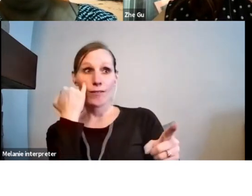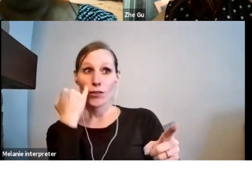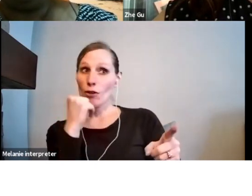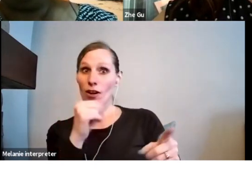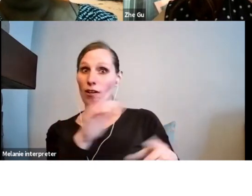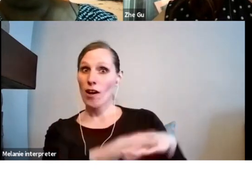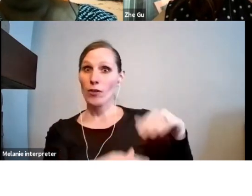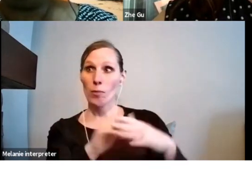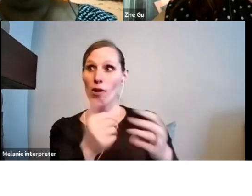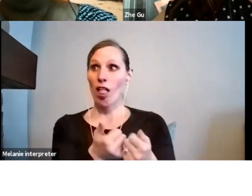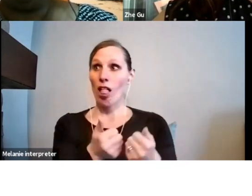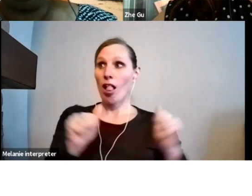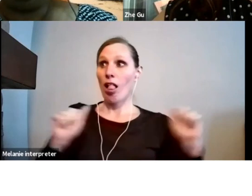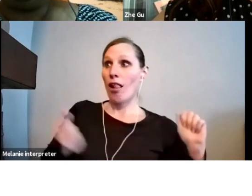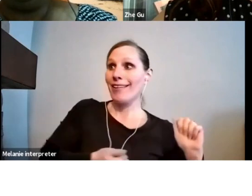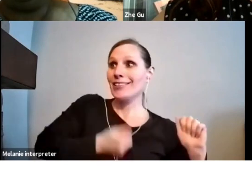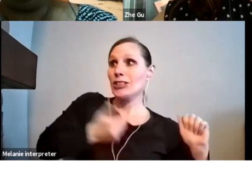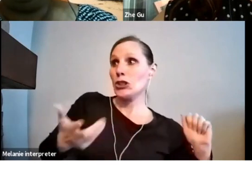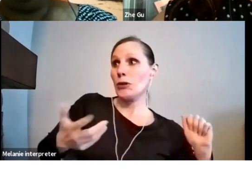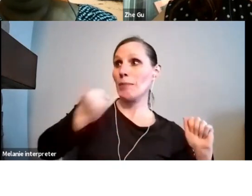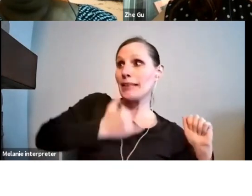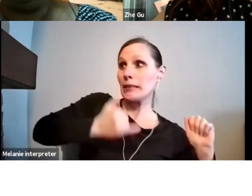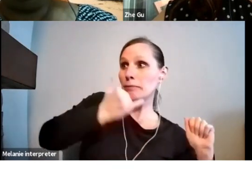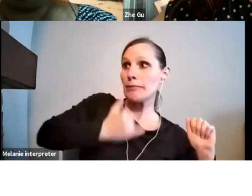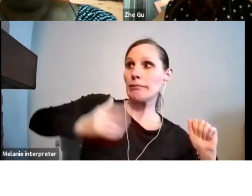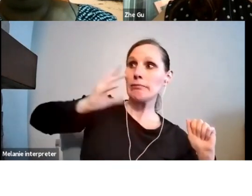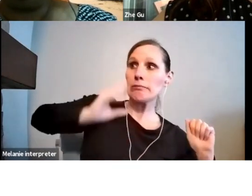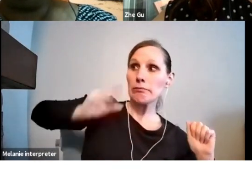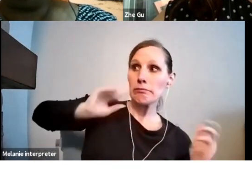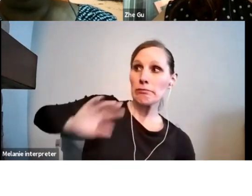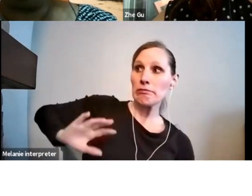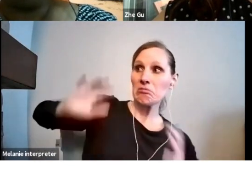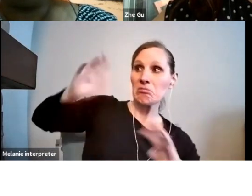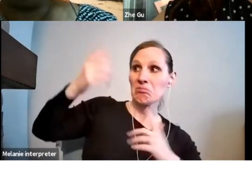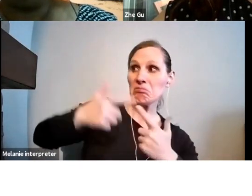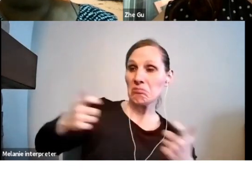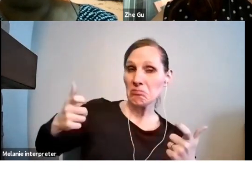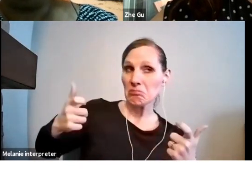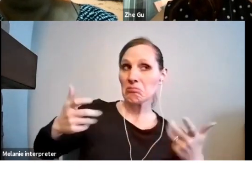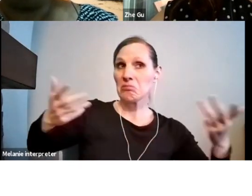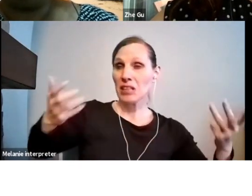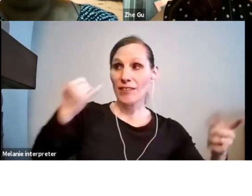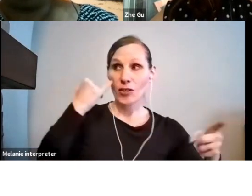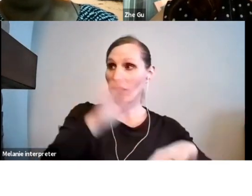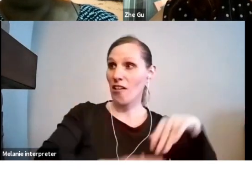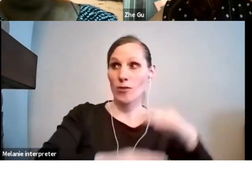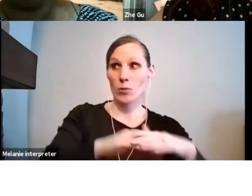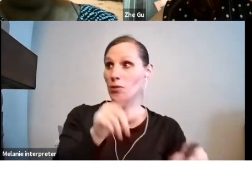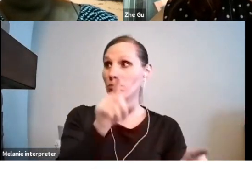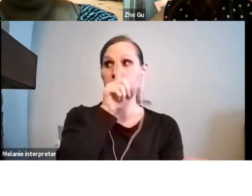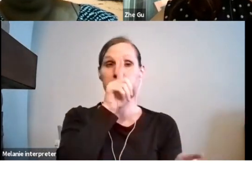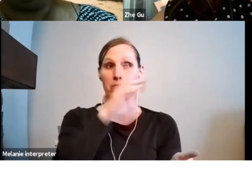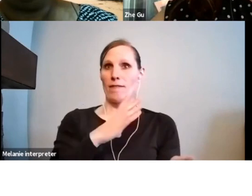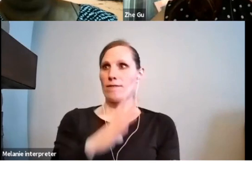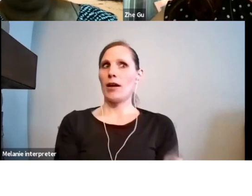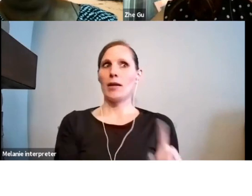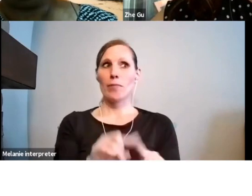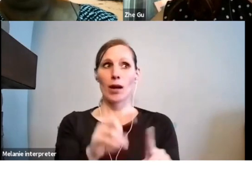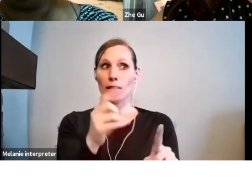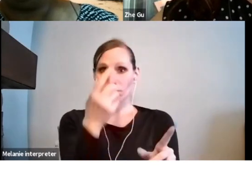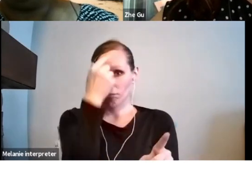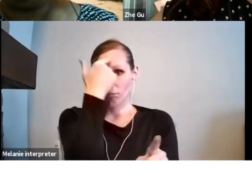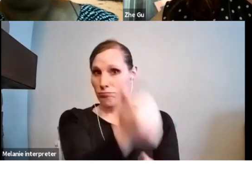right? But at the same time, do you feel like you feel free to tell your story,